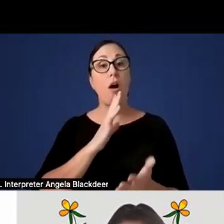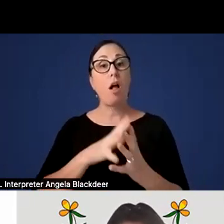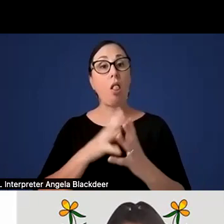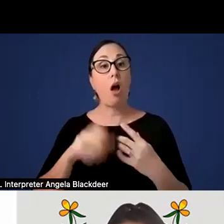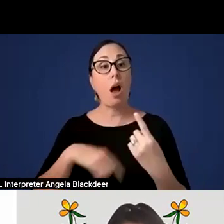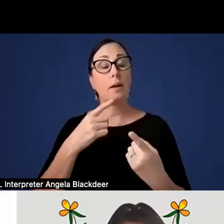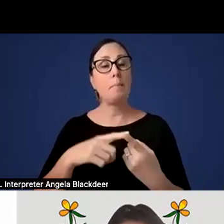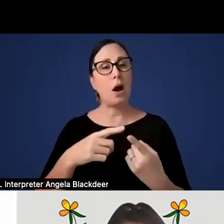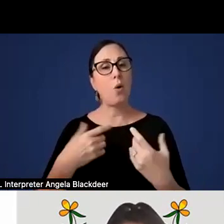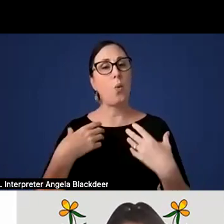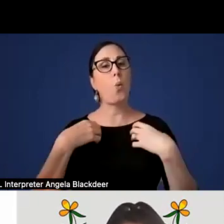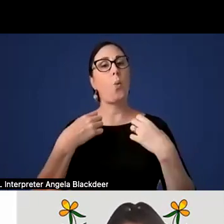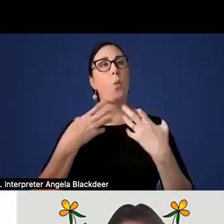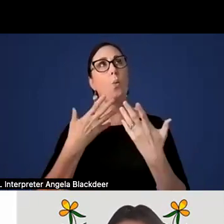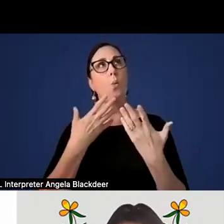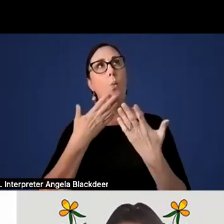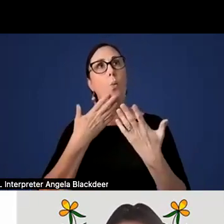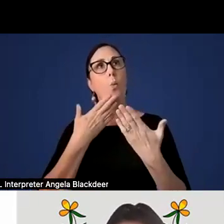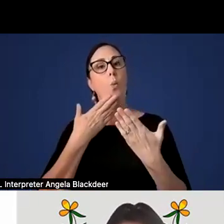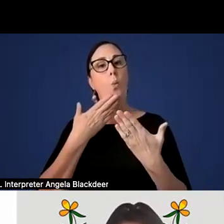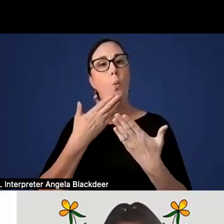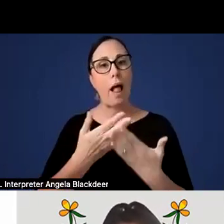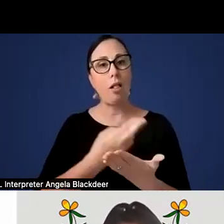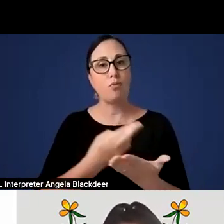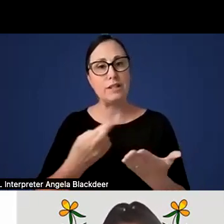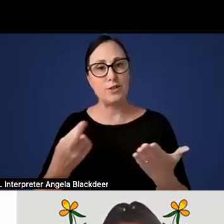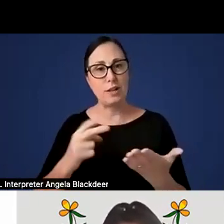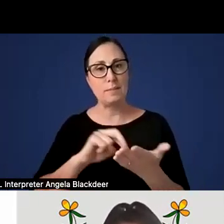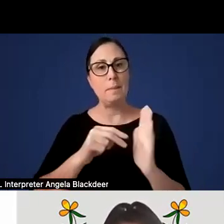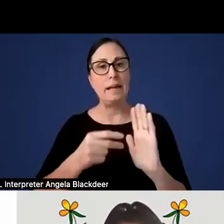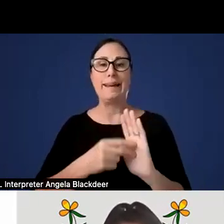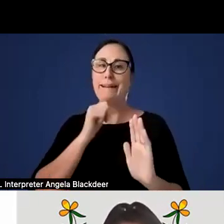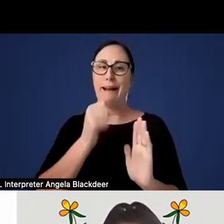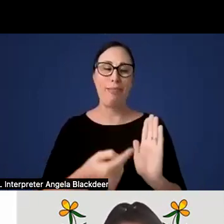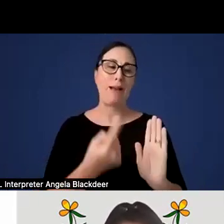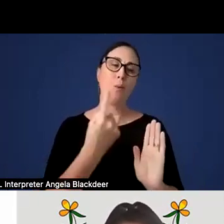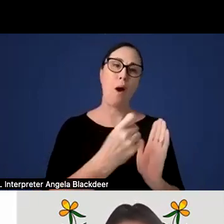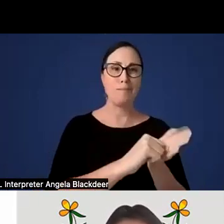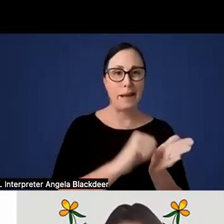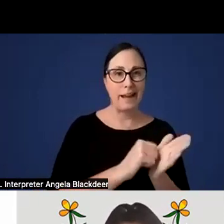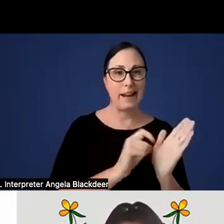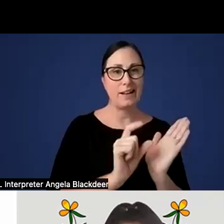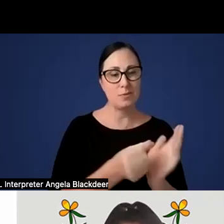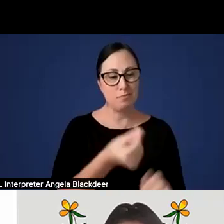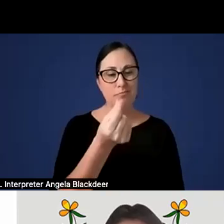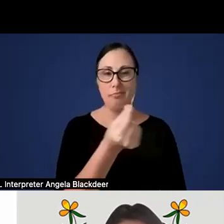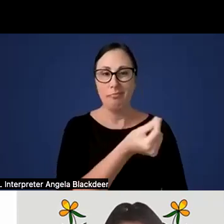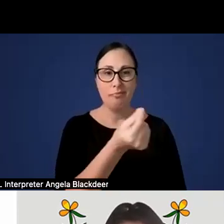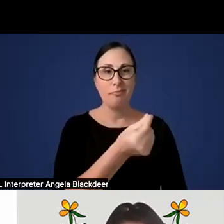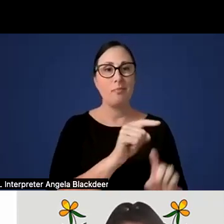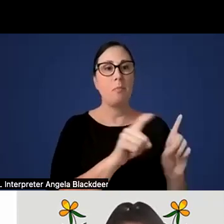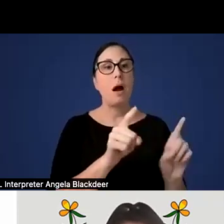resourced, not just in data and one pagers and brochures, etc., but in your